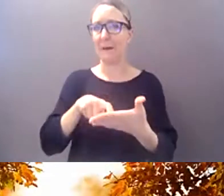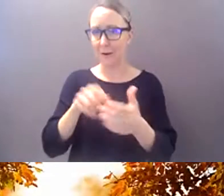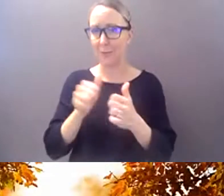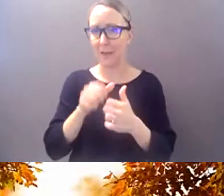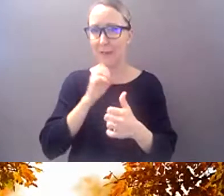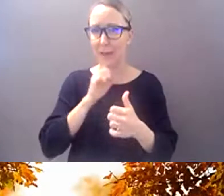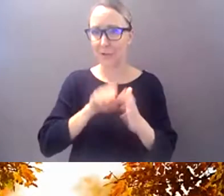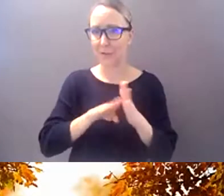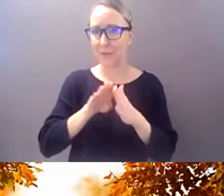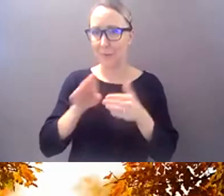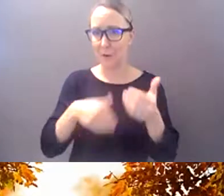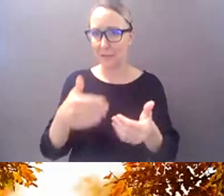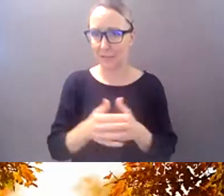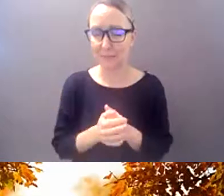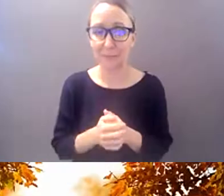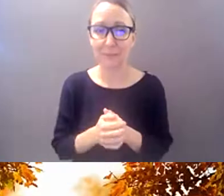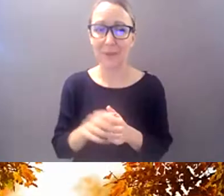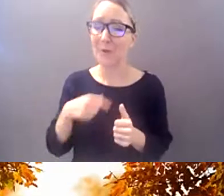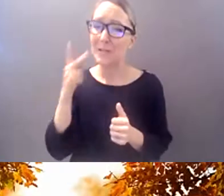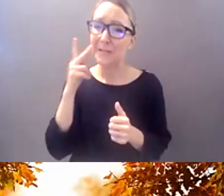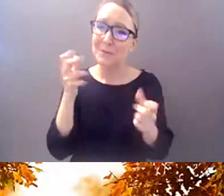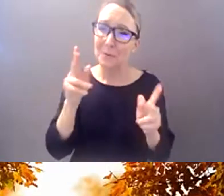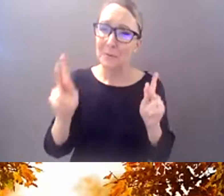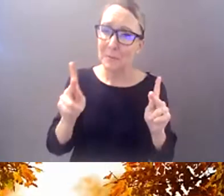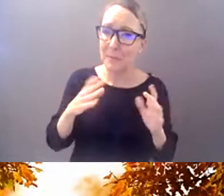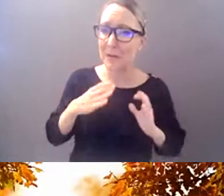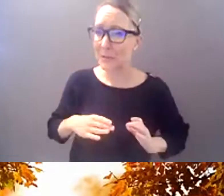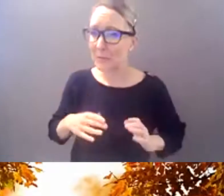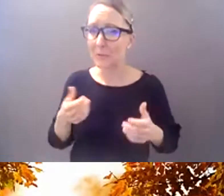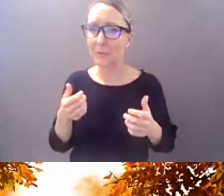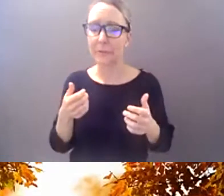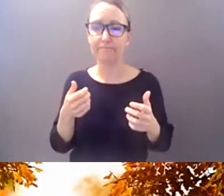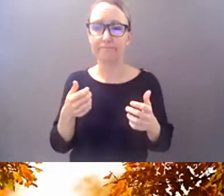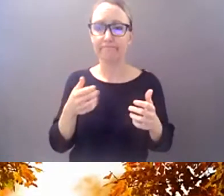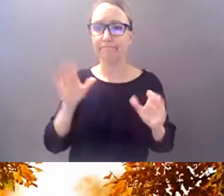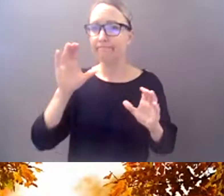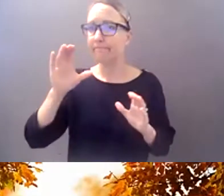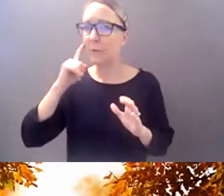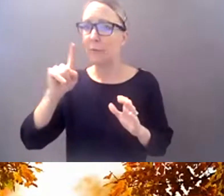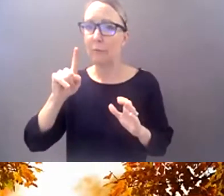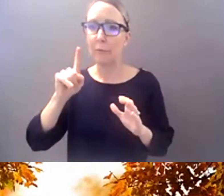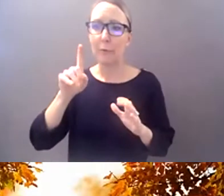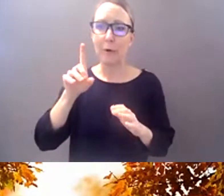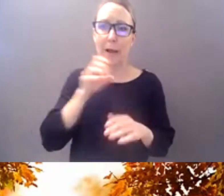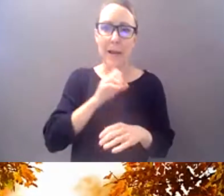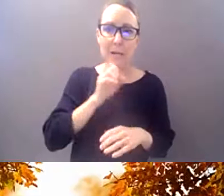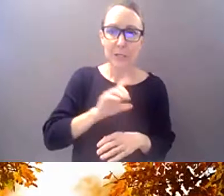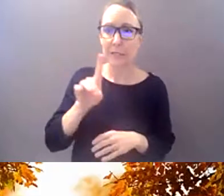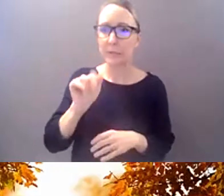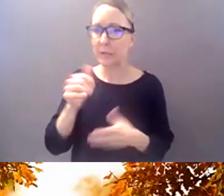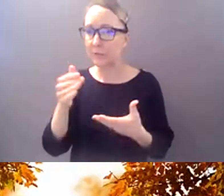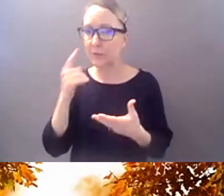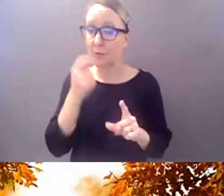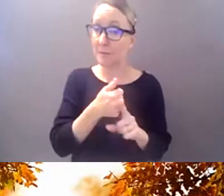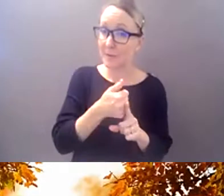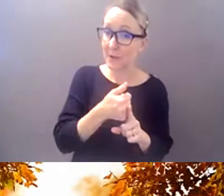process. What we see is too many consumers experience looking for aging and disability services for themselves and for